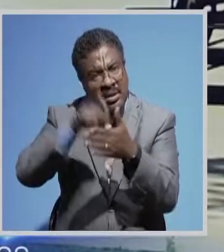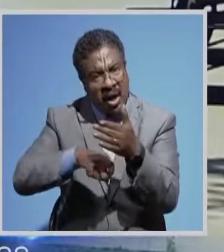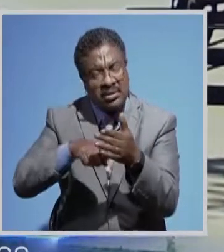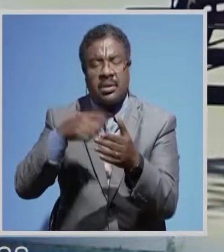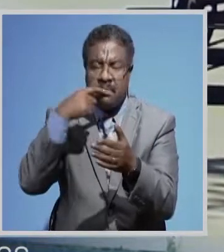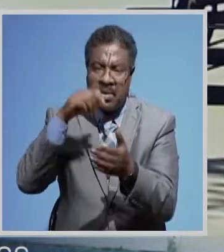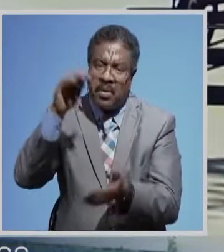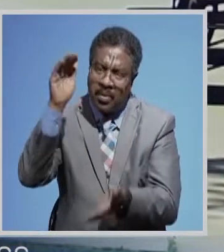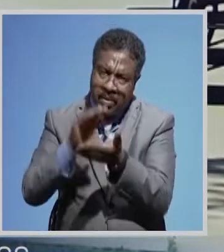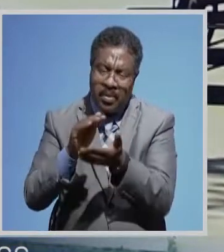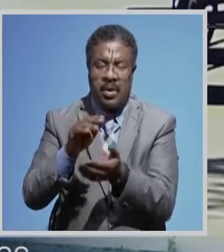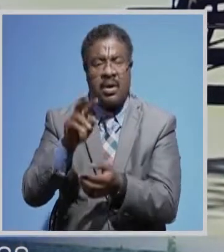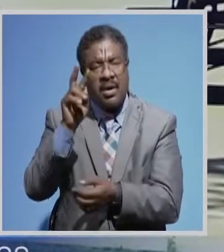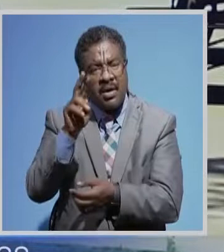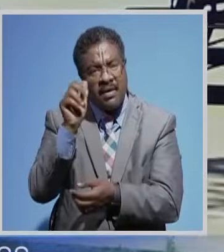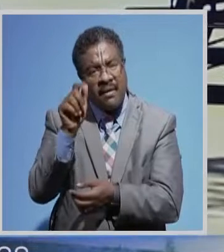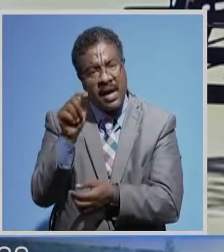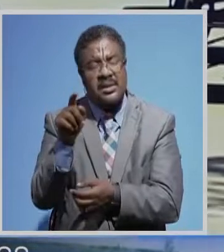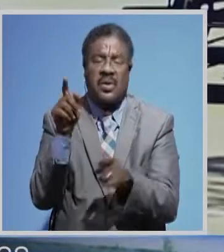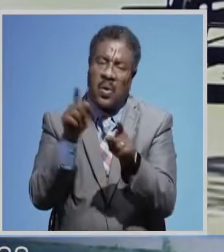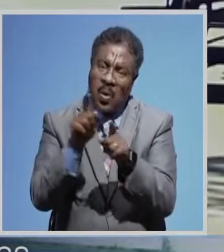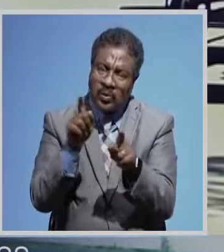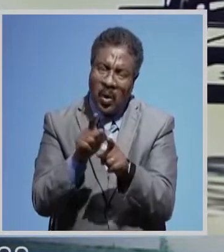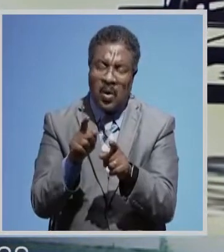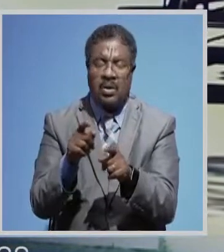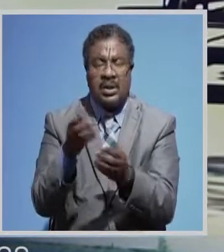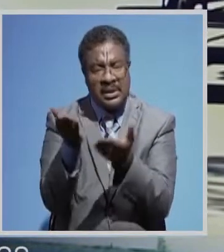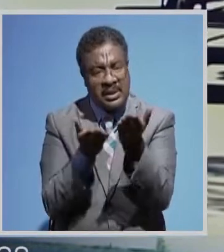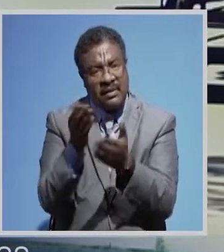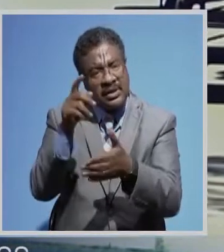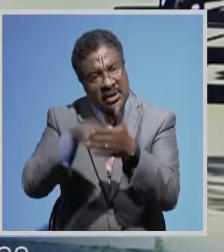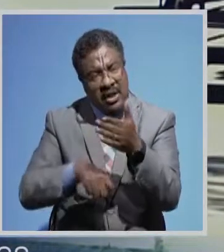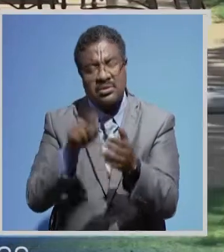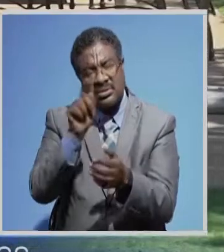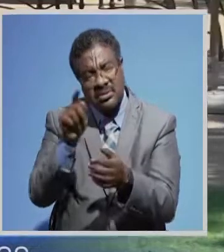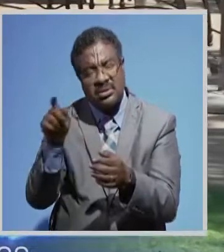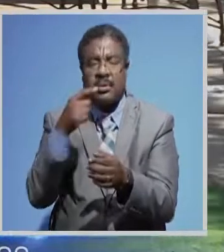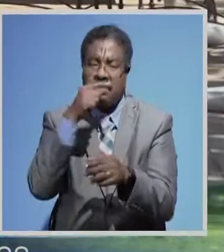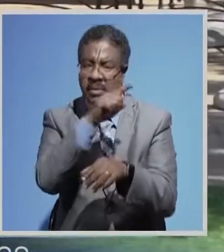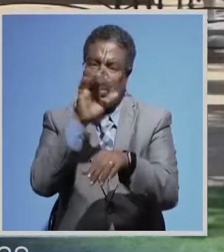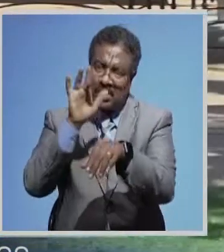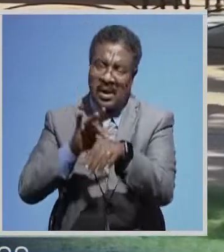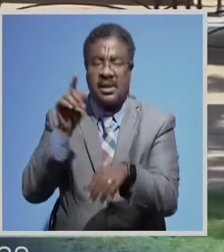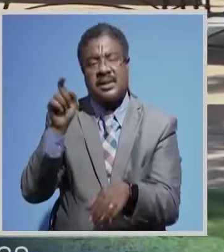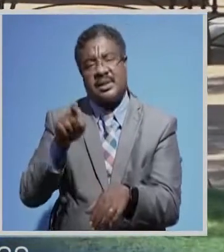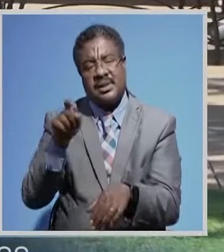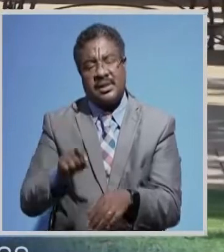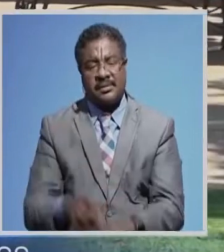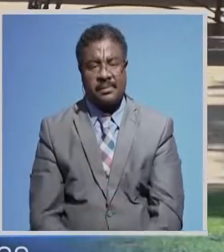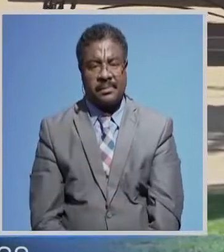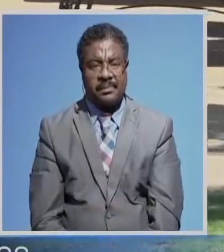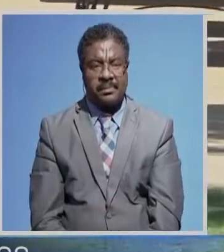operators such as value-added tax, bed levy and service charges. Here's a report. On a normal sunny day like this